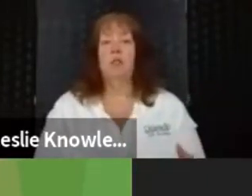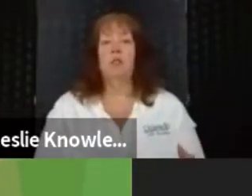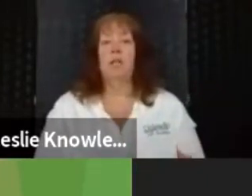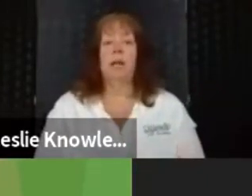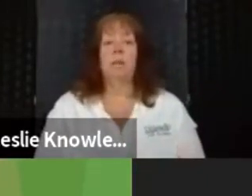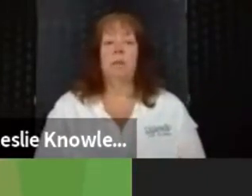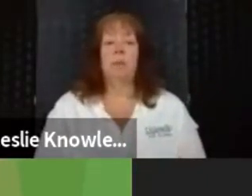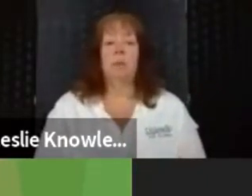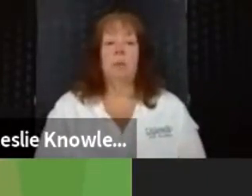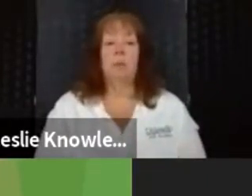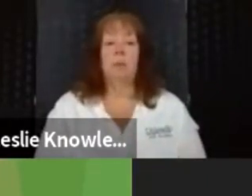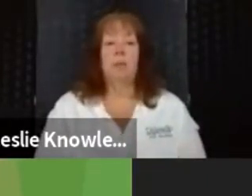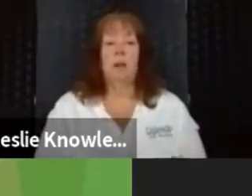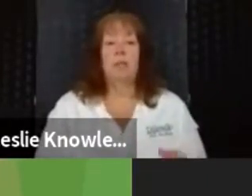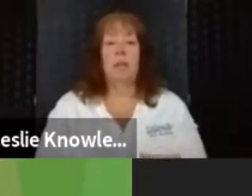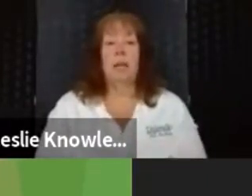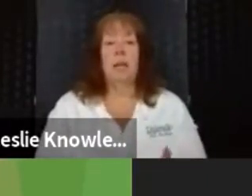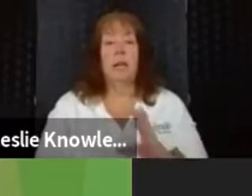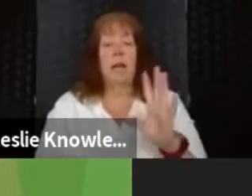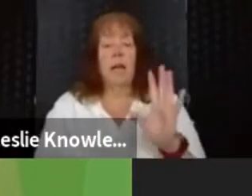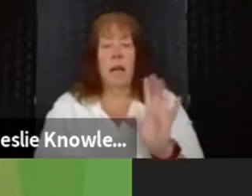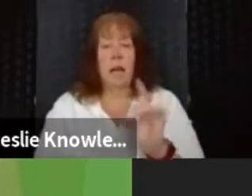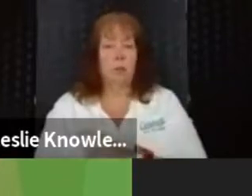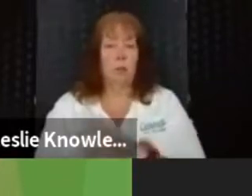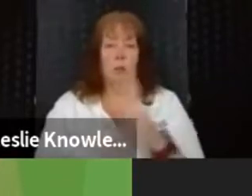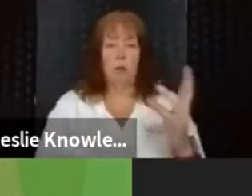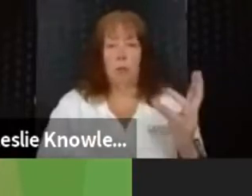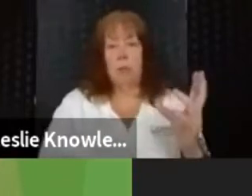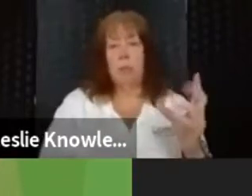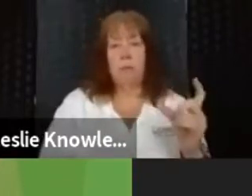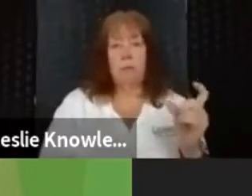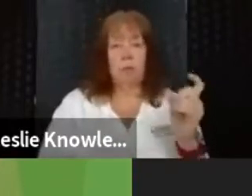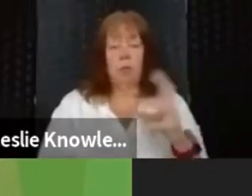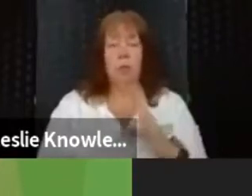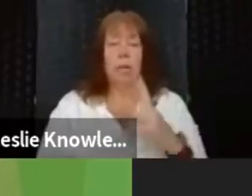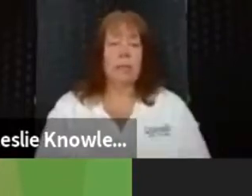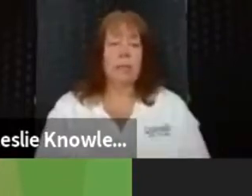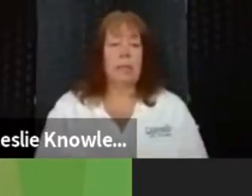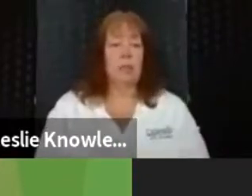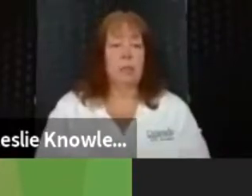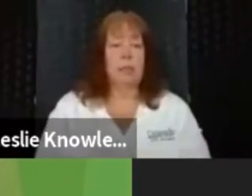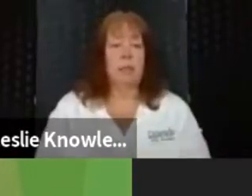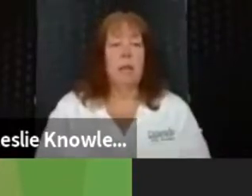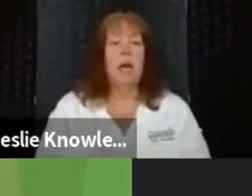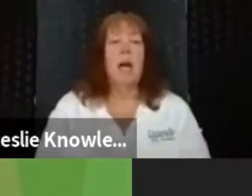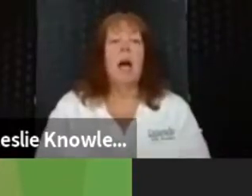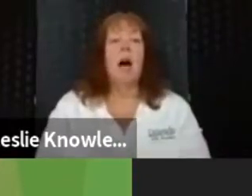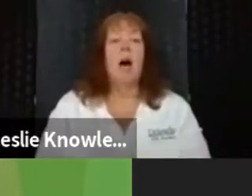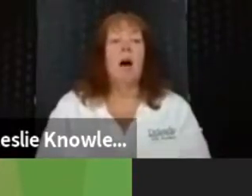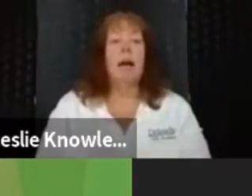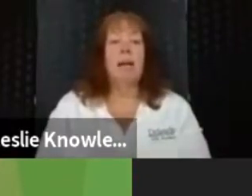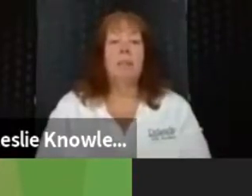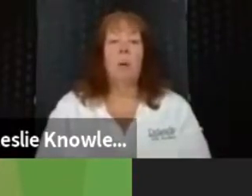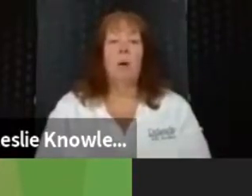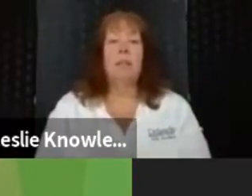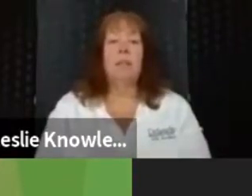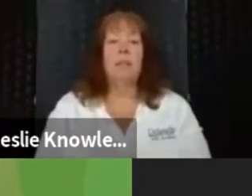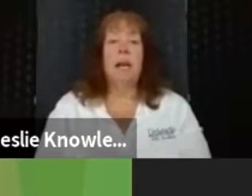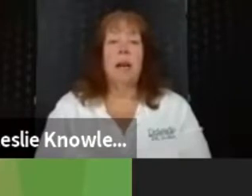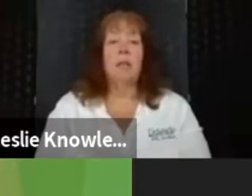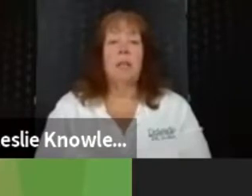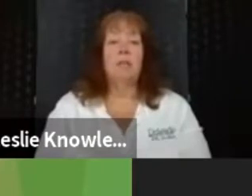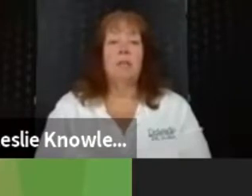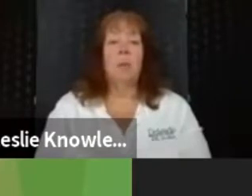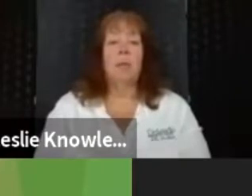meet at certain times of the day. And so you Zoom in, do your class, and then you leave. ASL 1